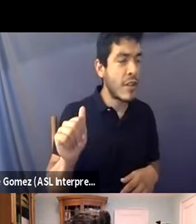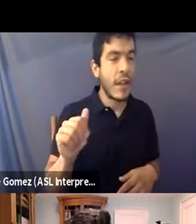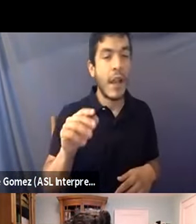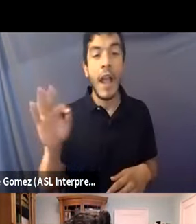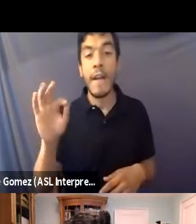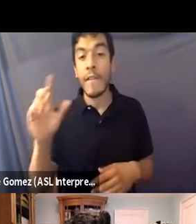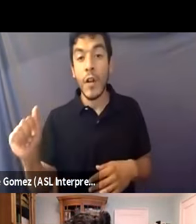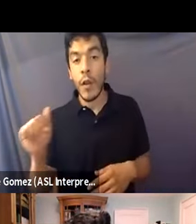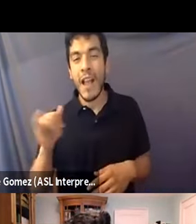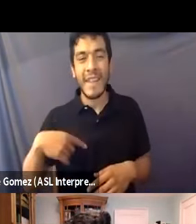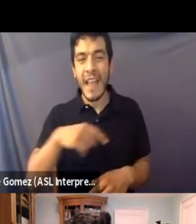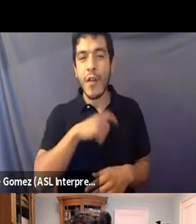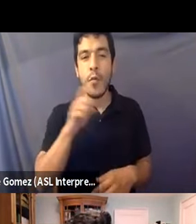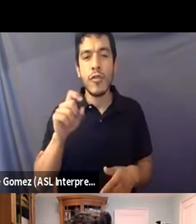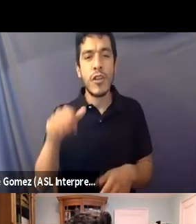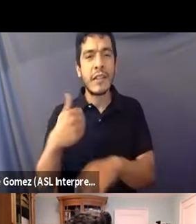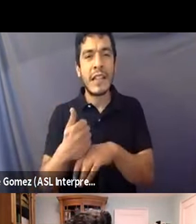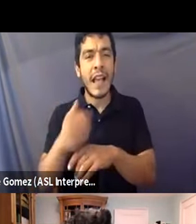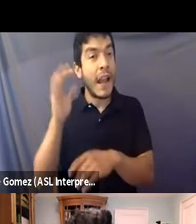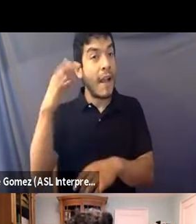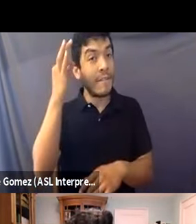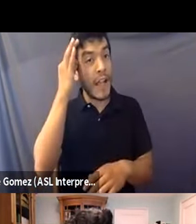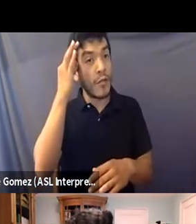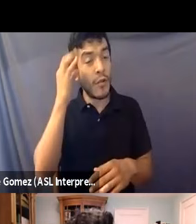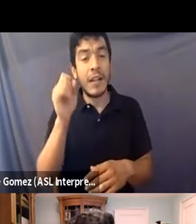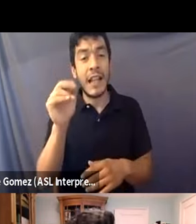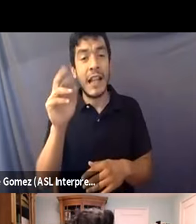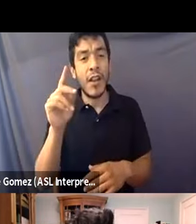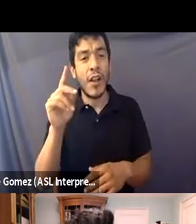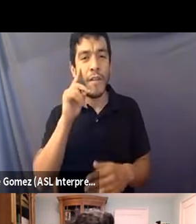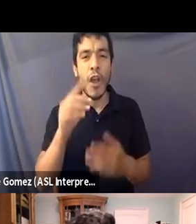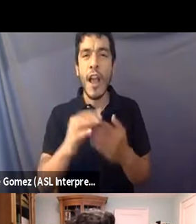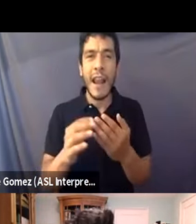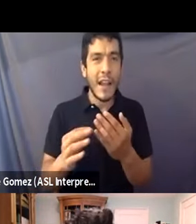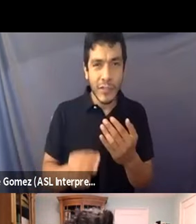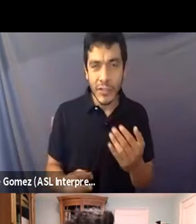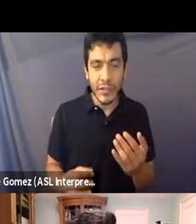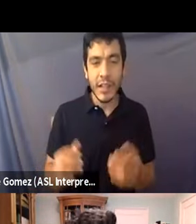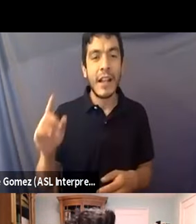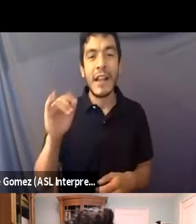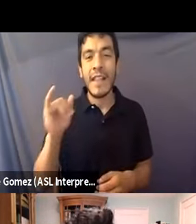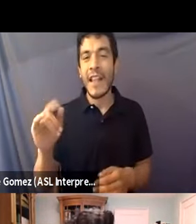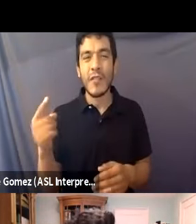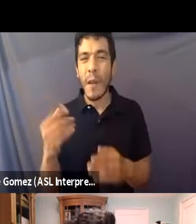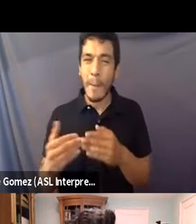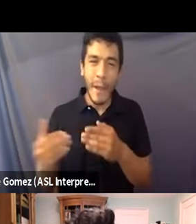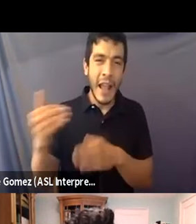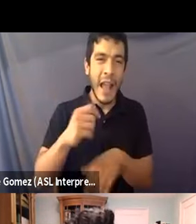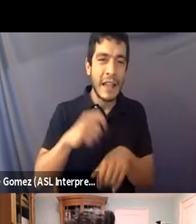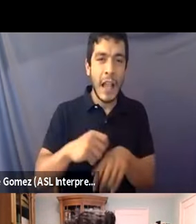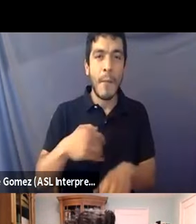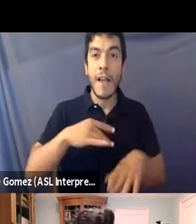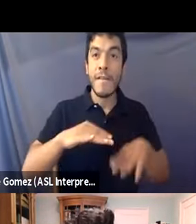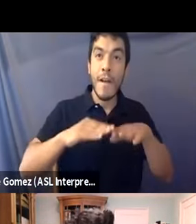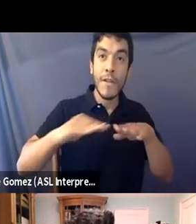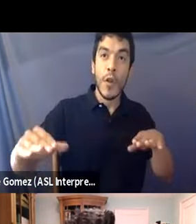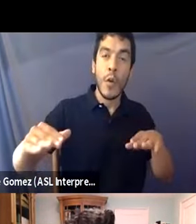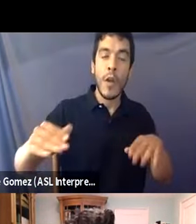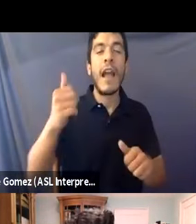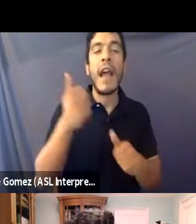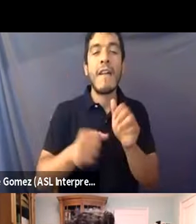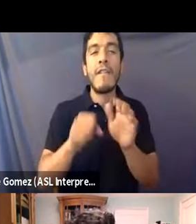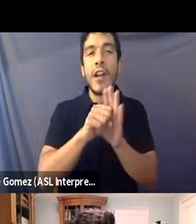that we set a federal standard for elections. It's beyond time that there has been a floor, right? Every state should have at least 15